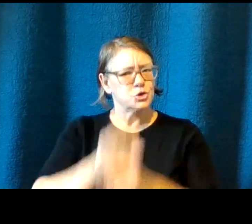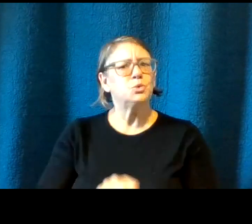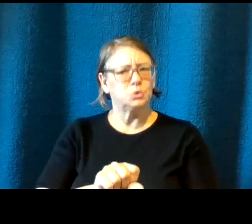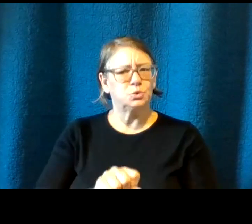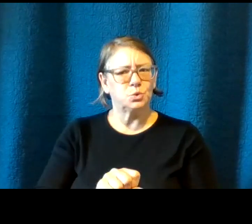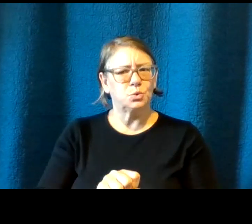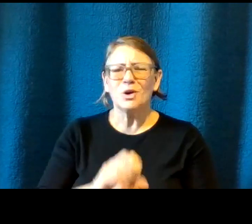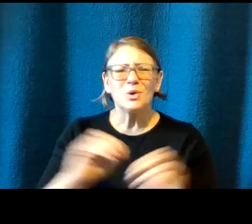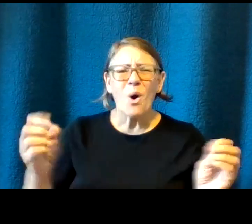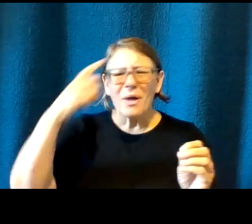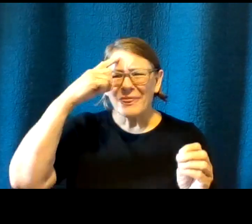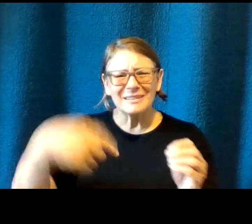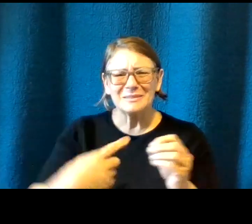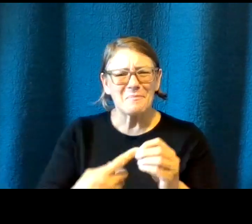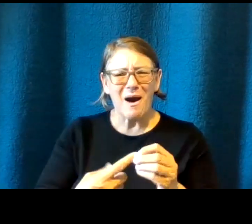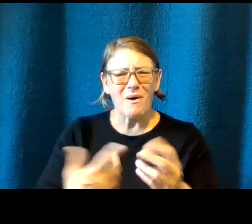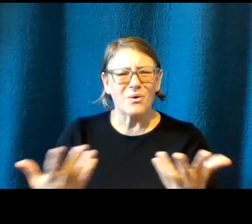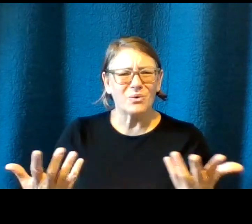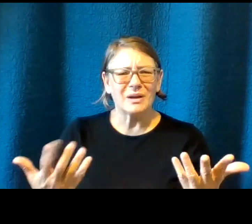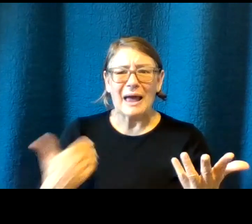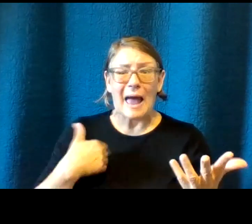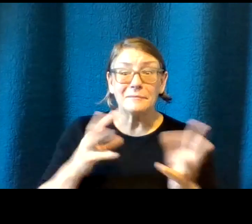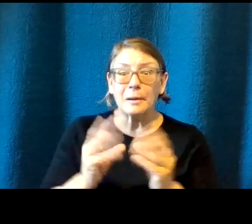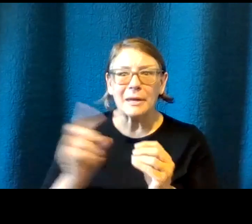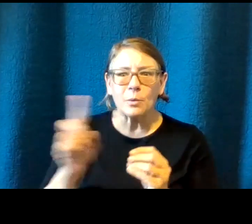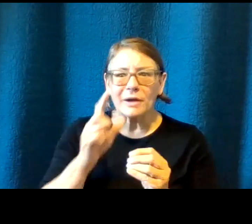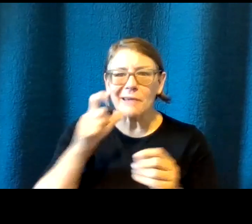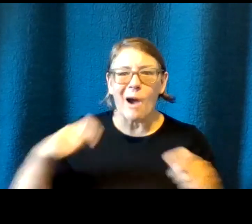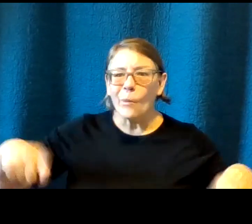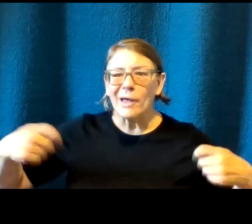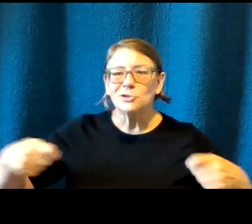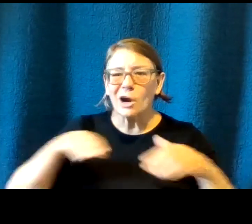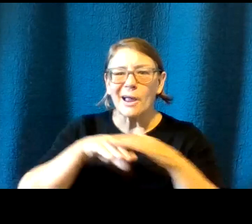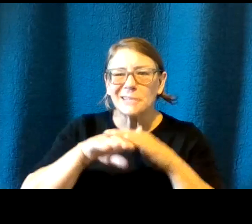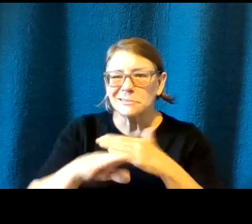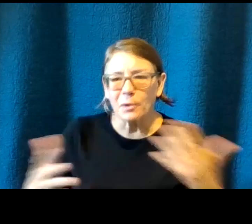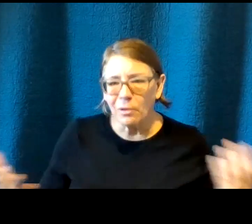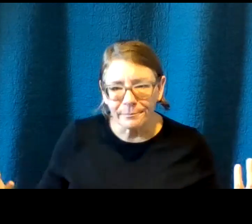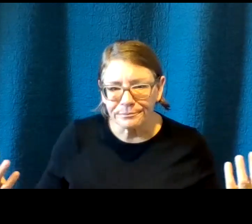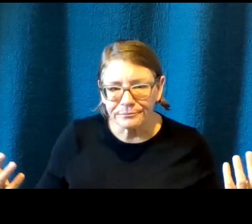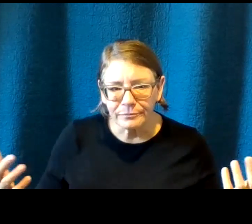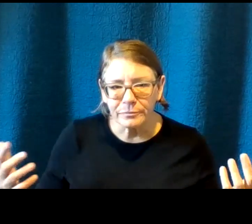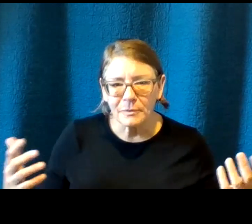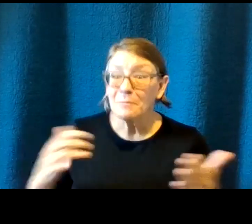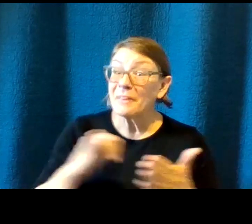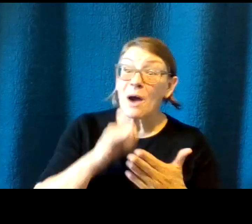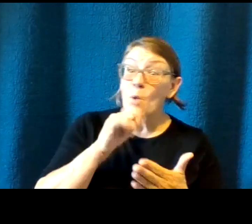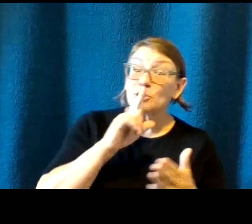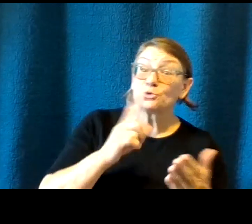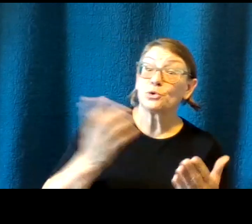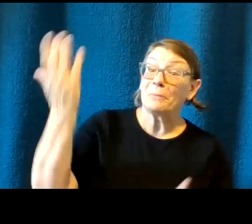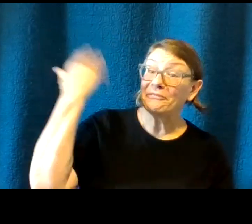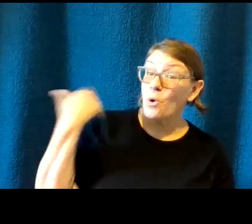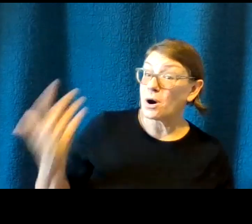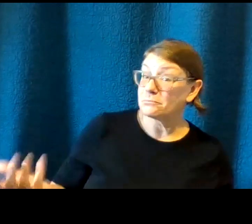nobody would think twice about. You know, you wouldn't have a meeting where it wasn't wheelchair accessible. So again, that wasn't always the case. So I think that's something